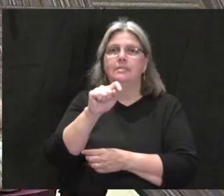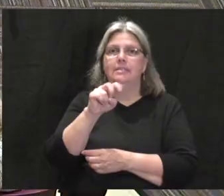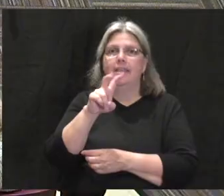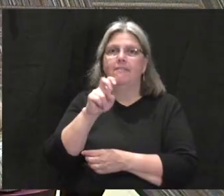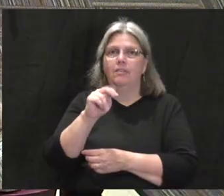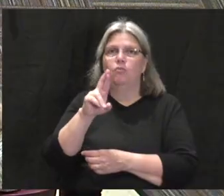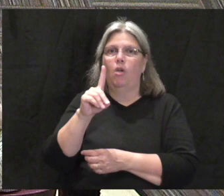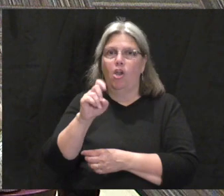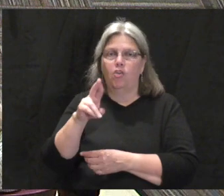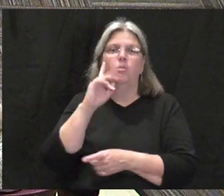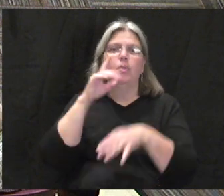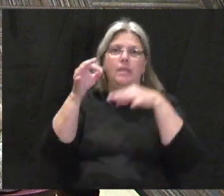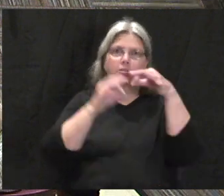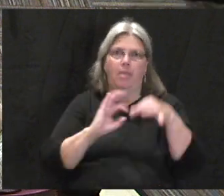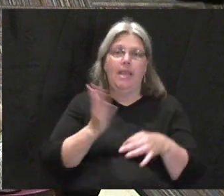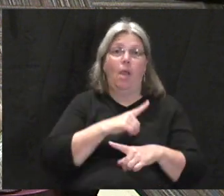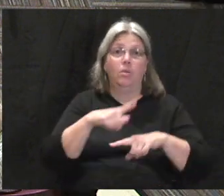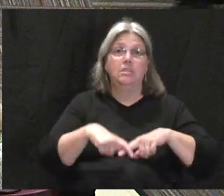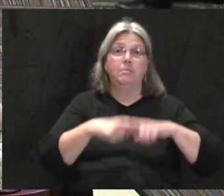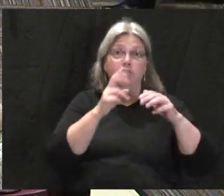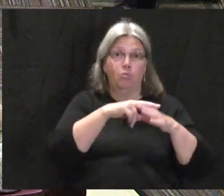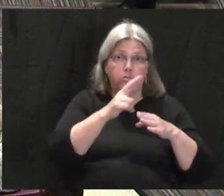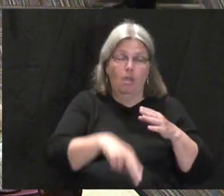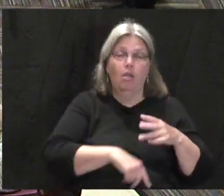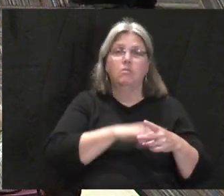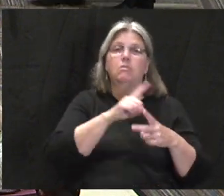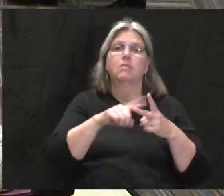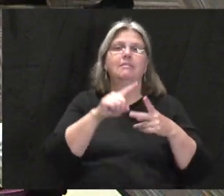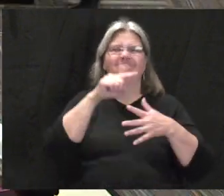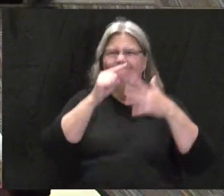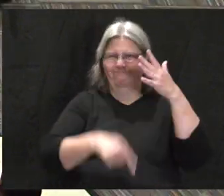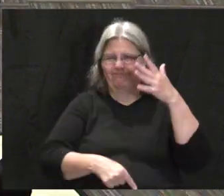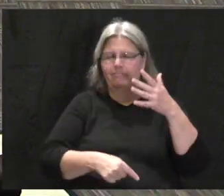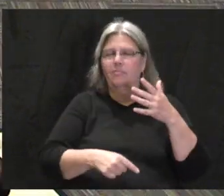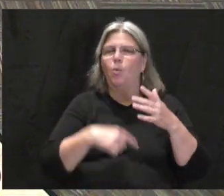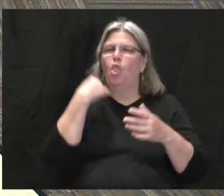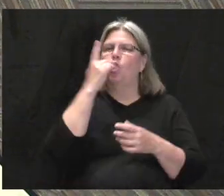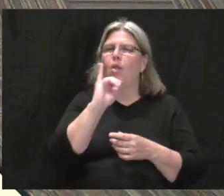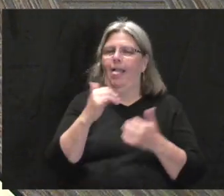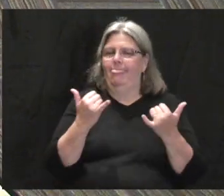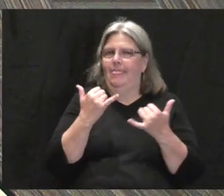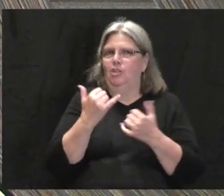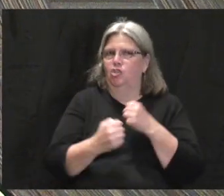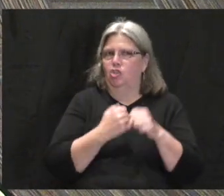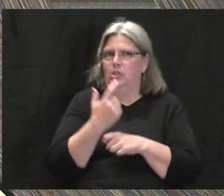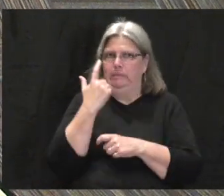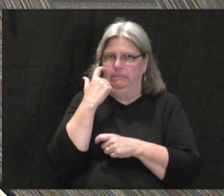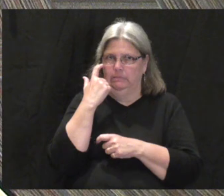our suspension results and all of our different things look like this year.